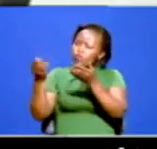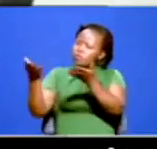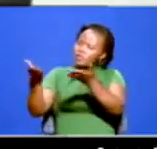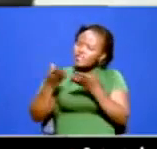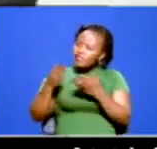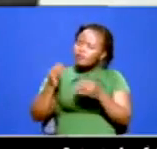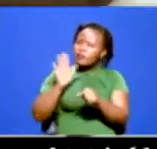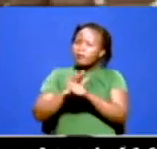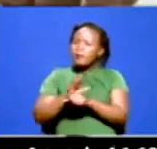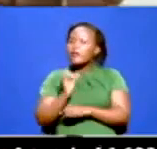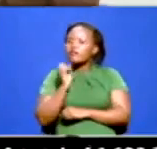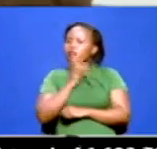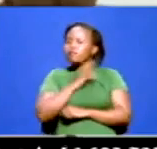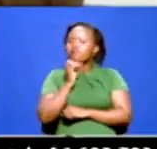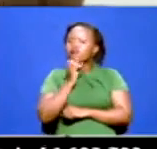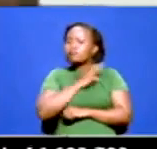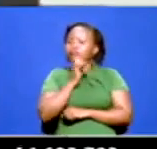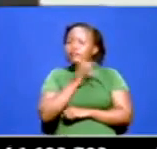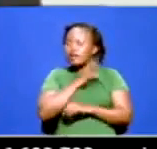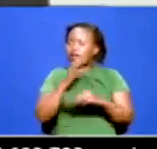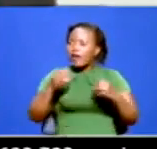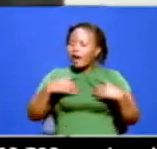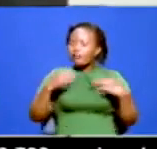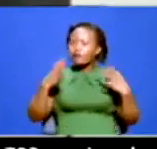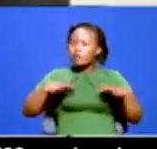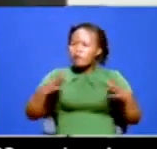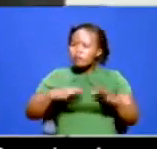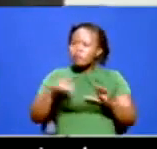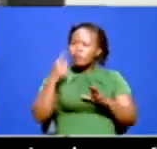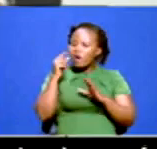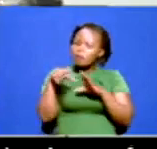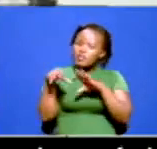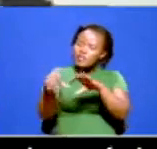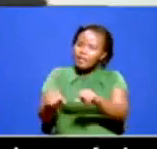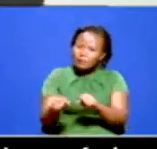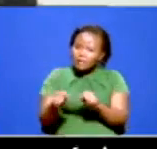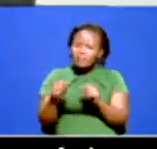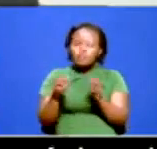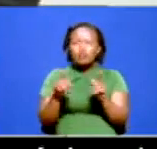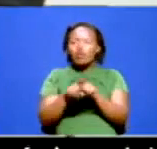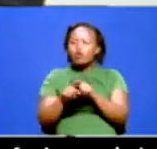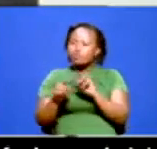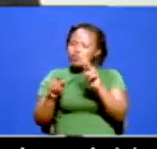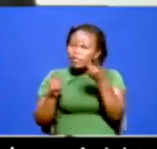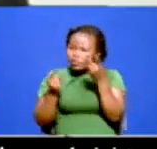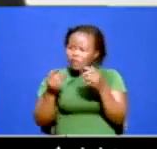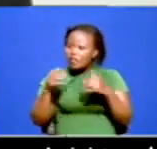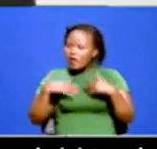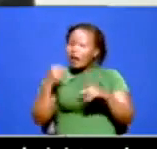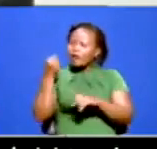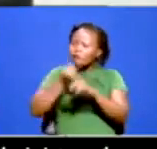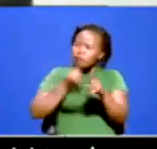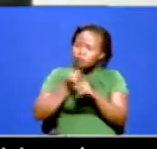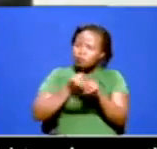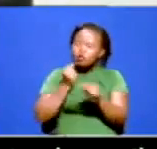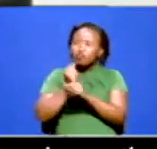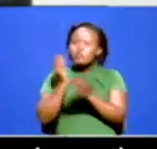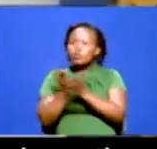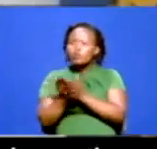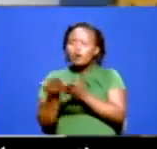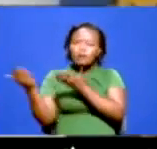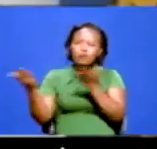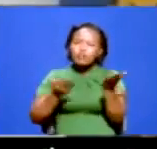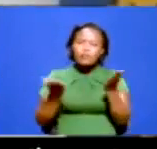they are, you know, prisoners of war after the Elade attack? Mm-hmm. And secondly, are there efforts to repatriate them back to the country? Mm-hmm.